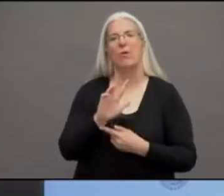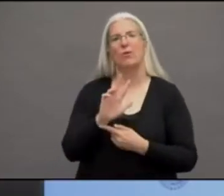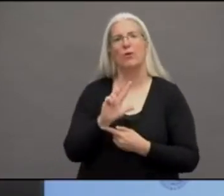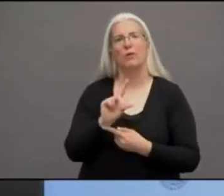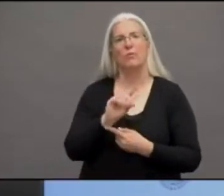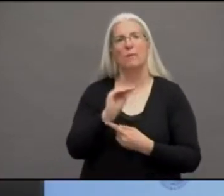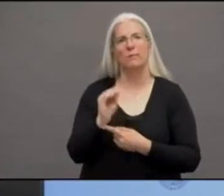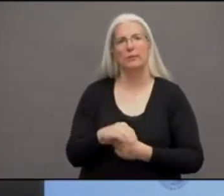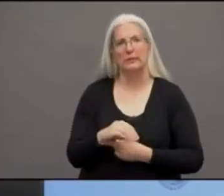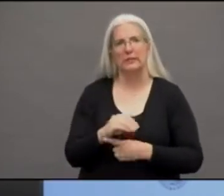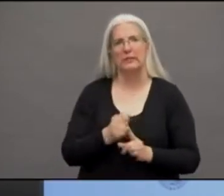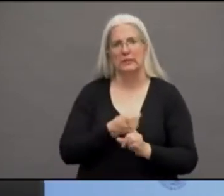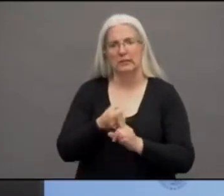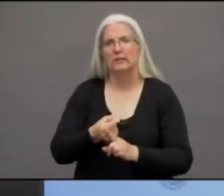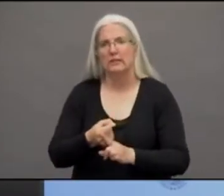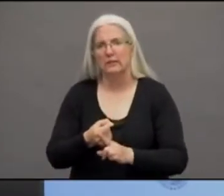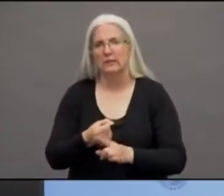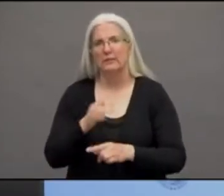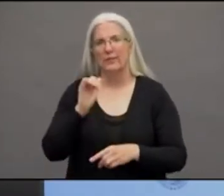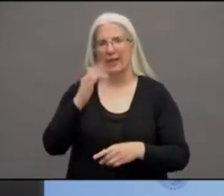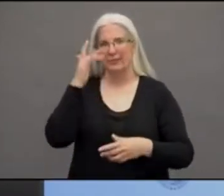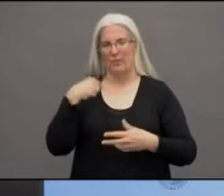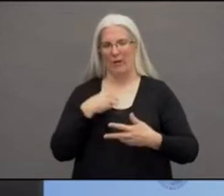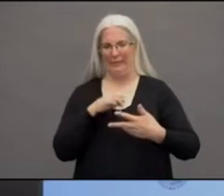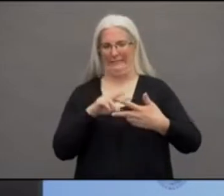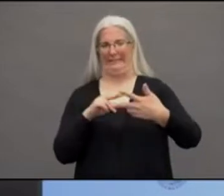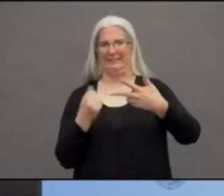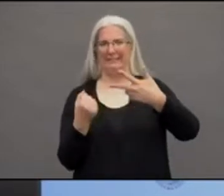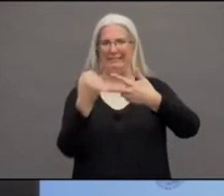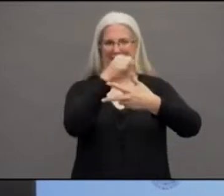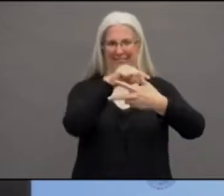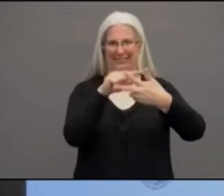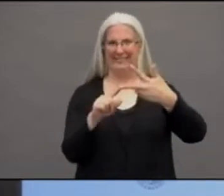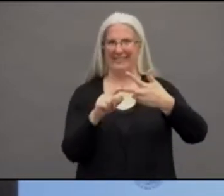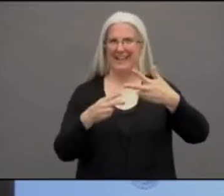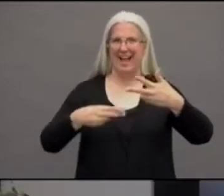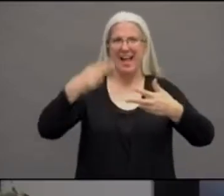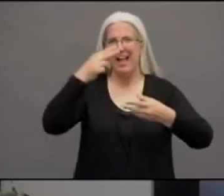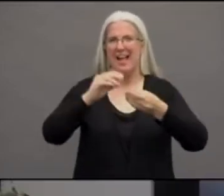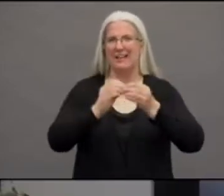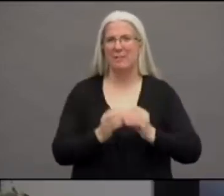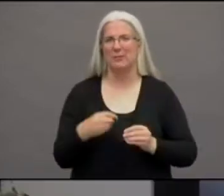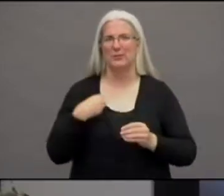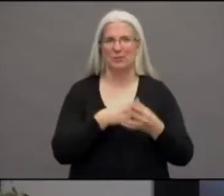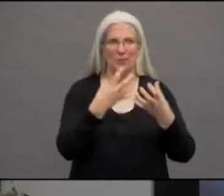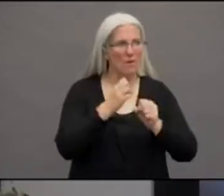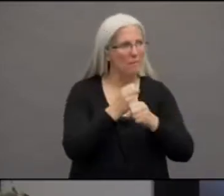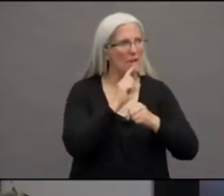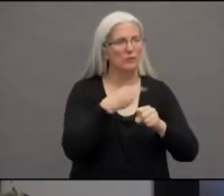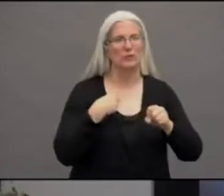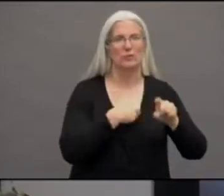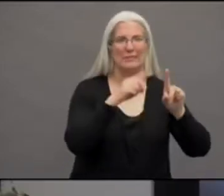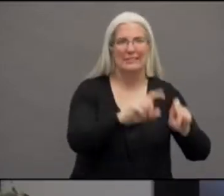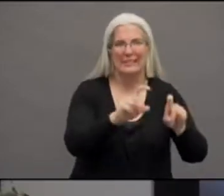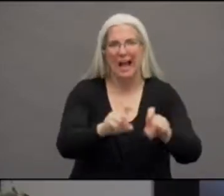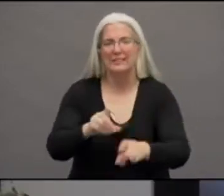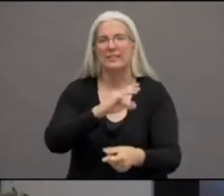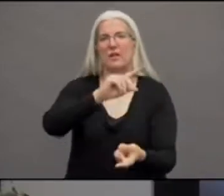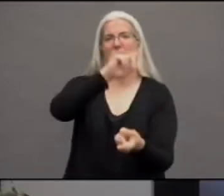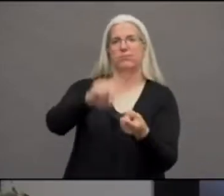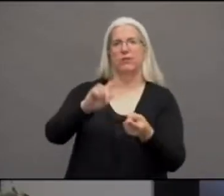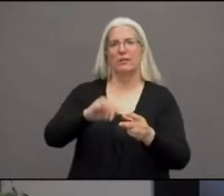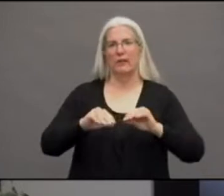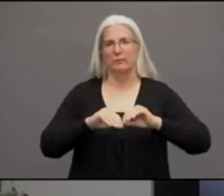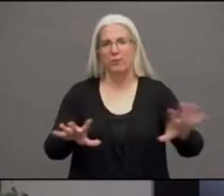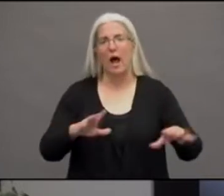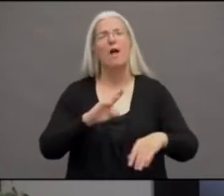focus on people of color getting tested, because we want to slow the spread of the virus. Of course, you can check out this information